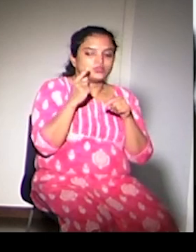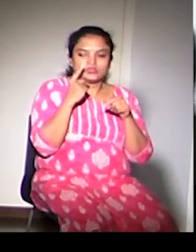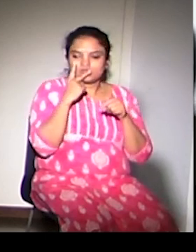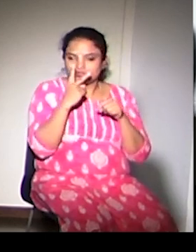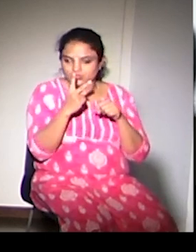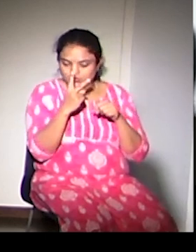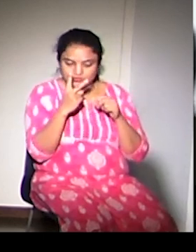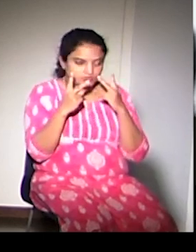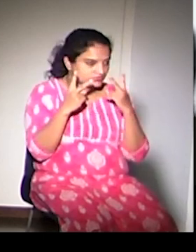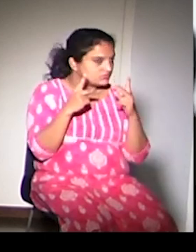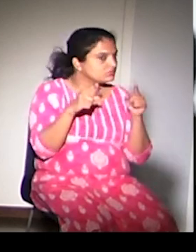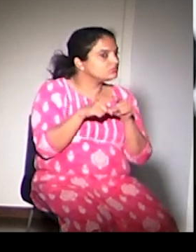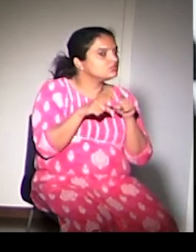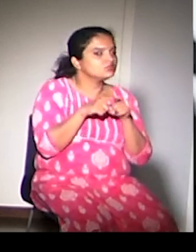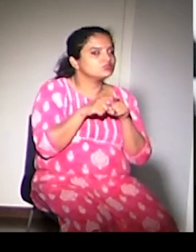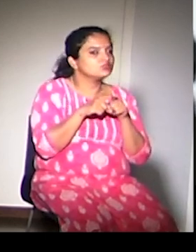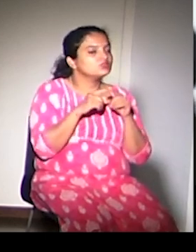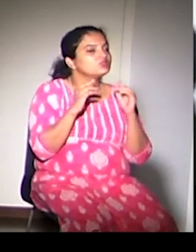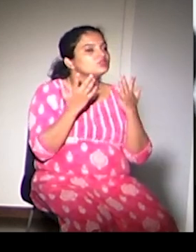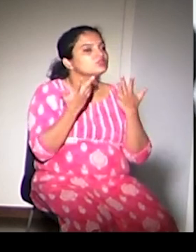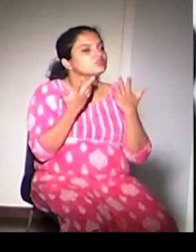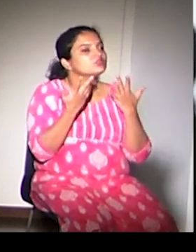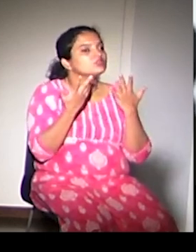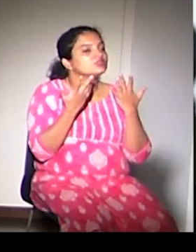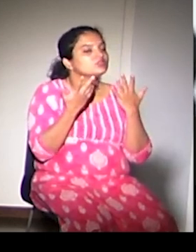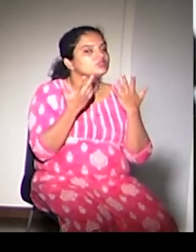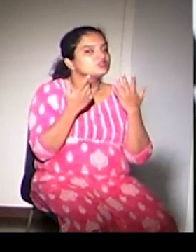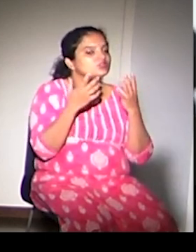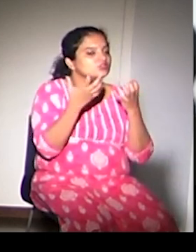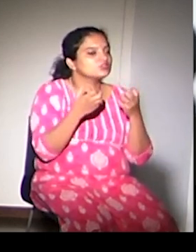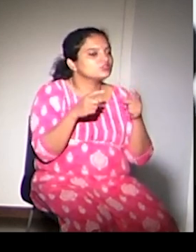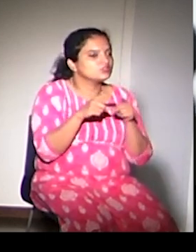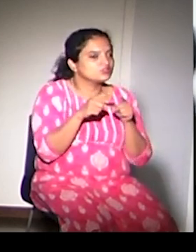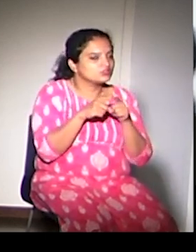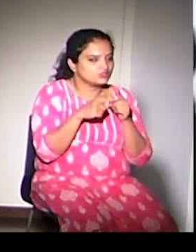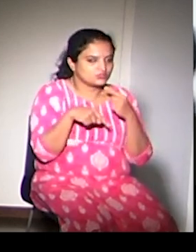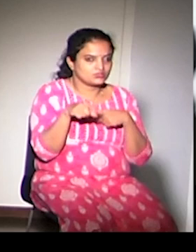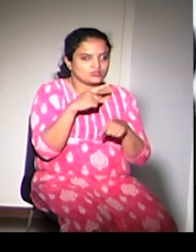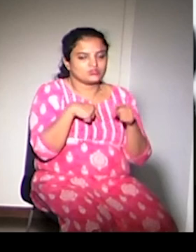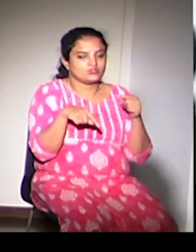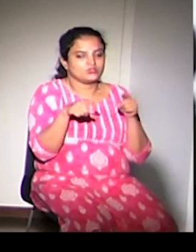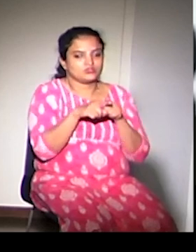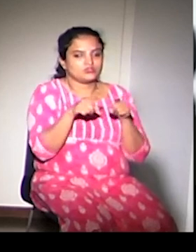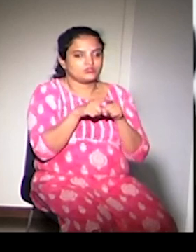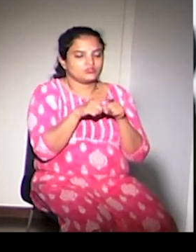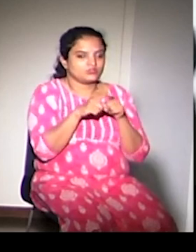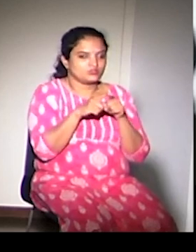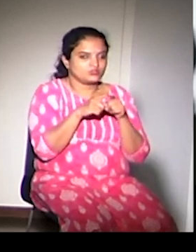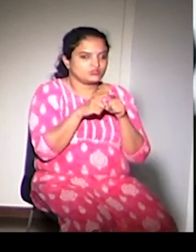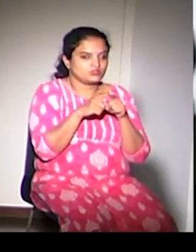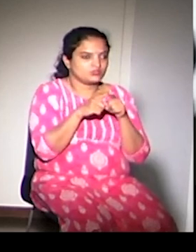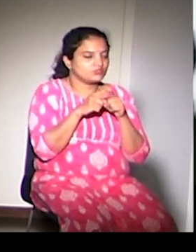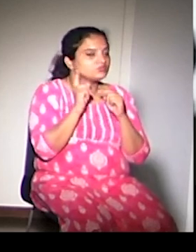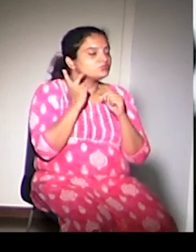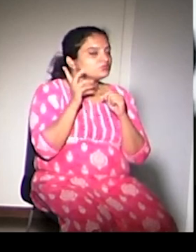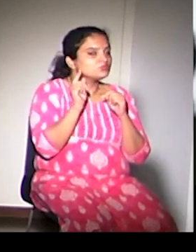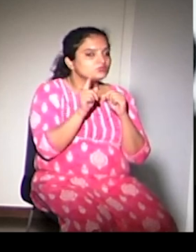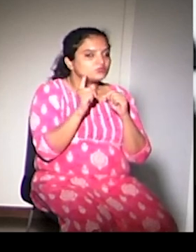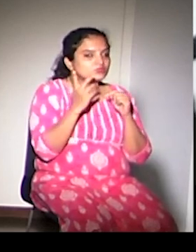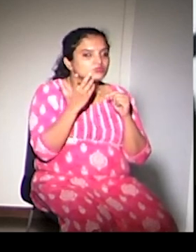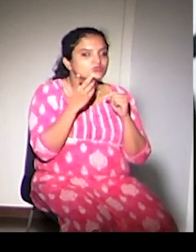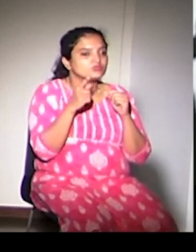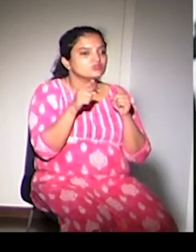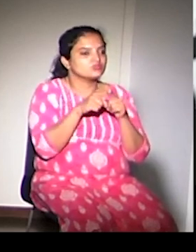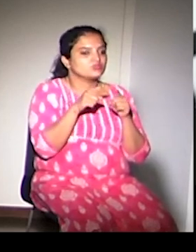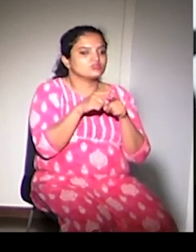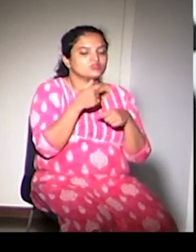seca, which literally means dry cord, and it's seen in other parts of the world. But the key thing